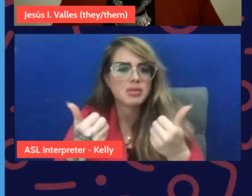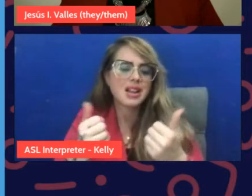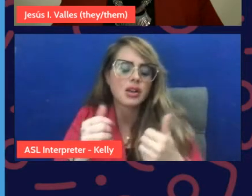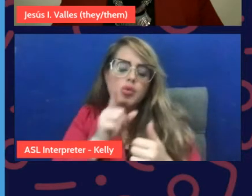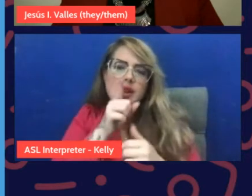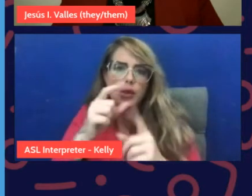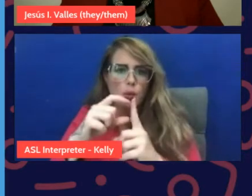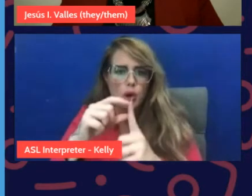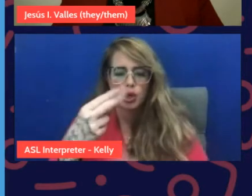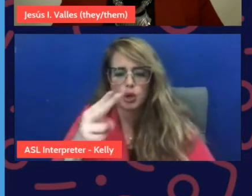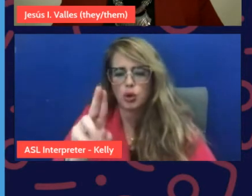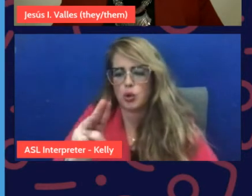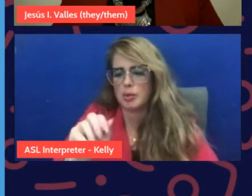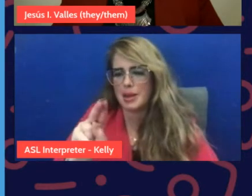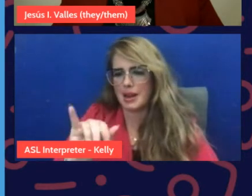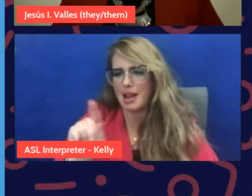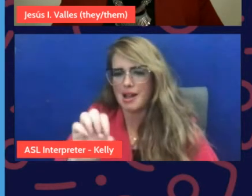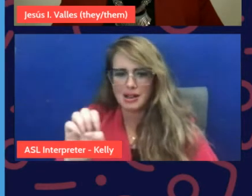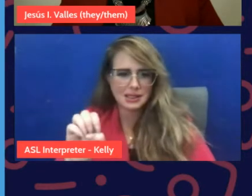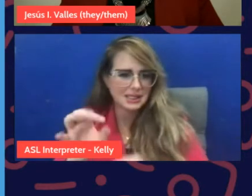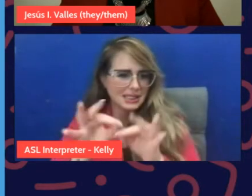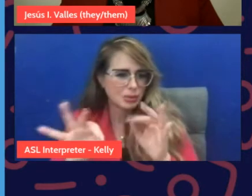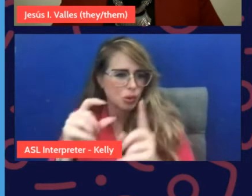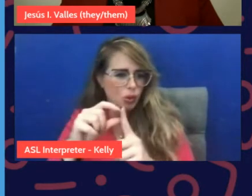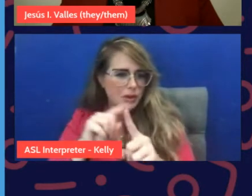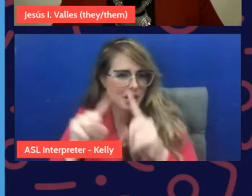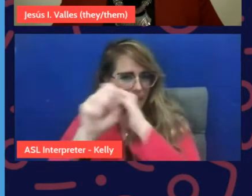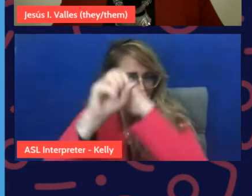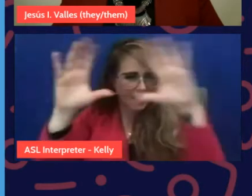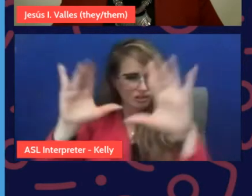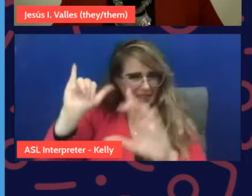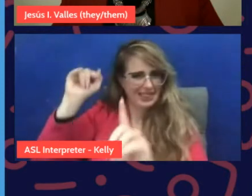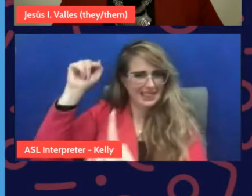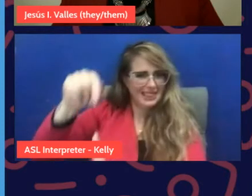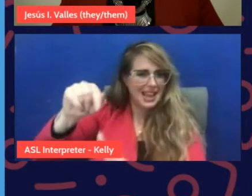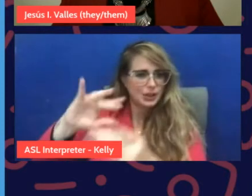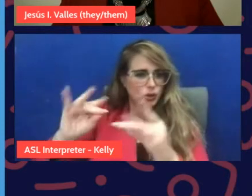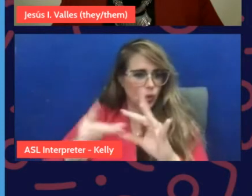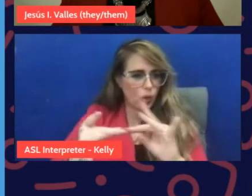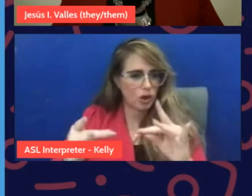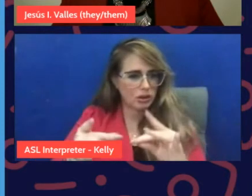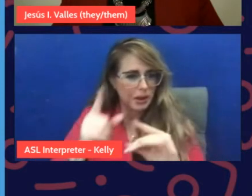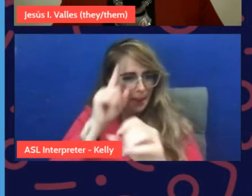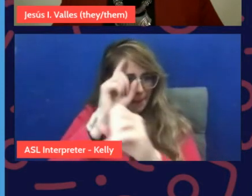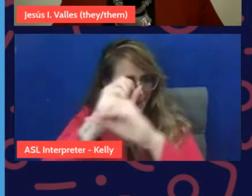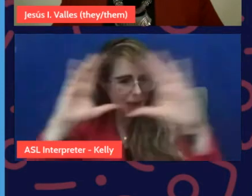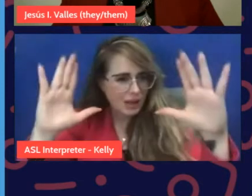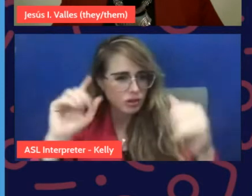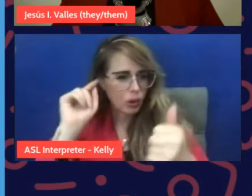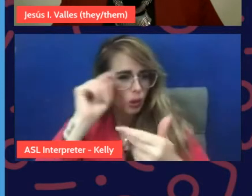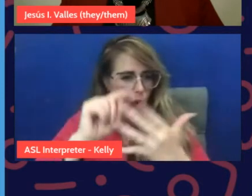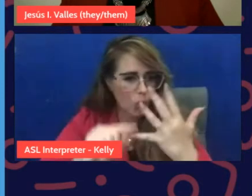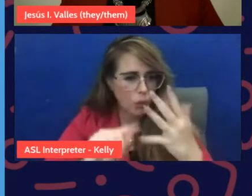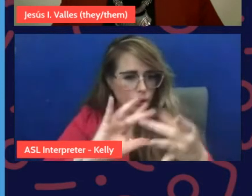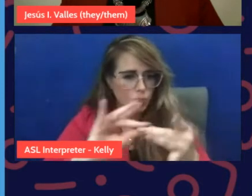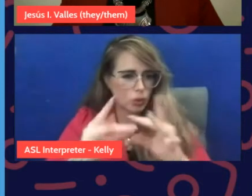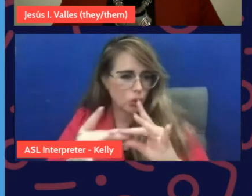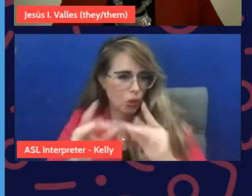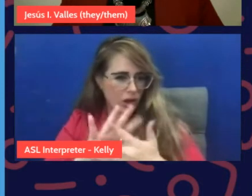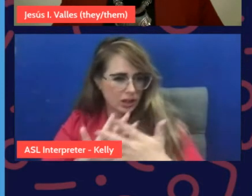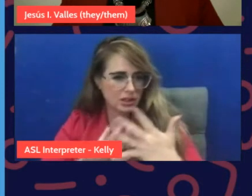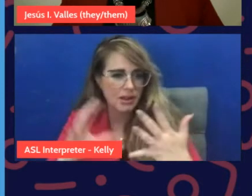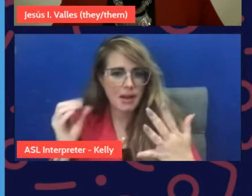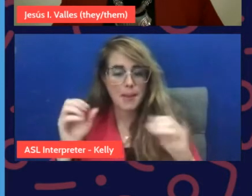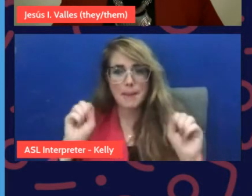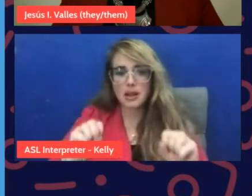but to imagine that story, to imagine those stories, and